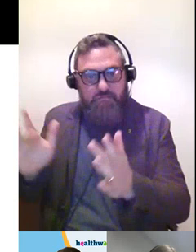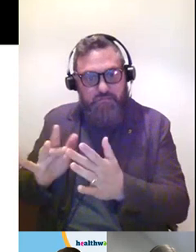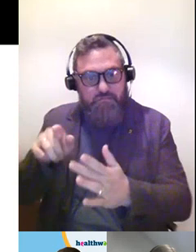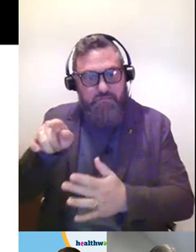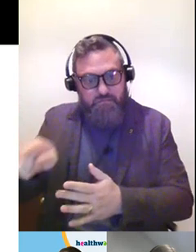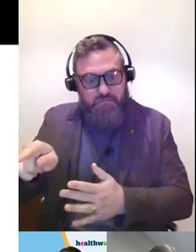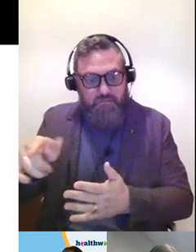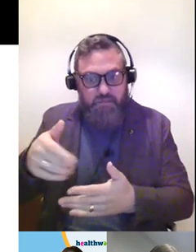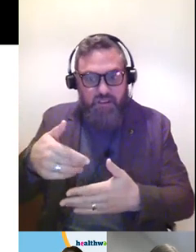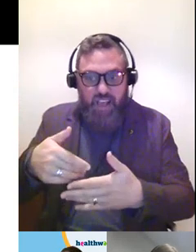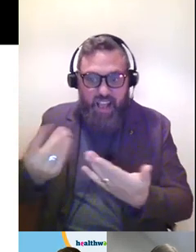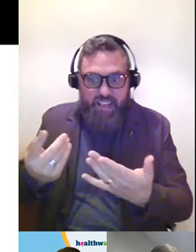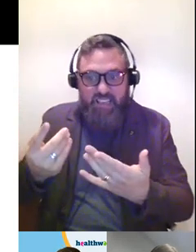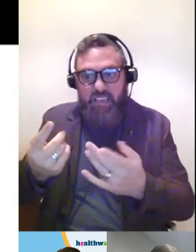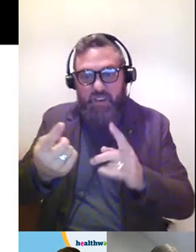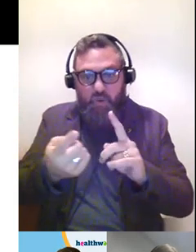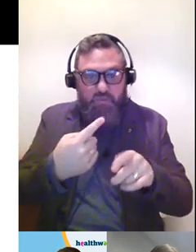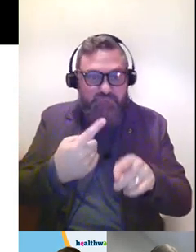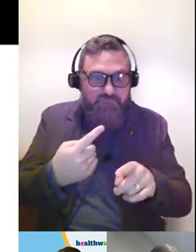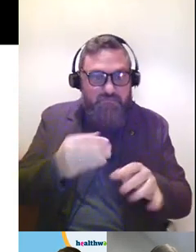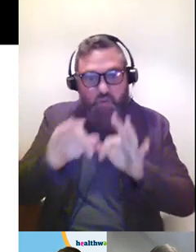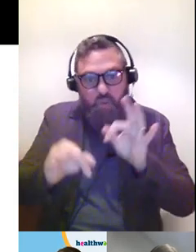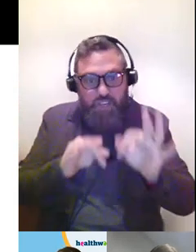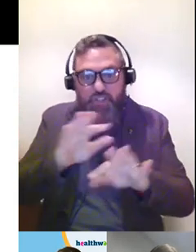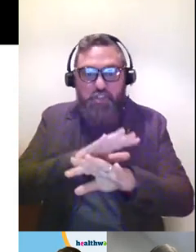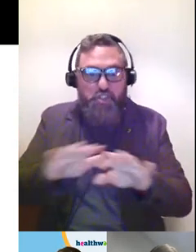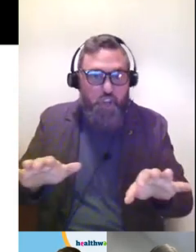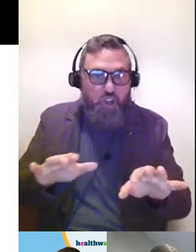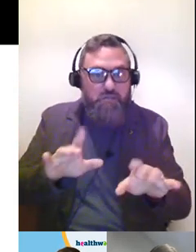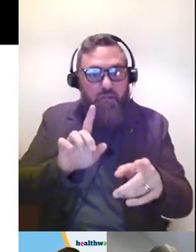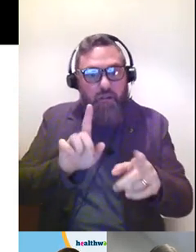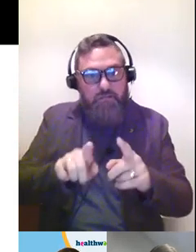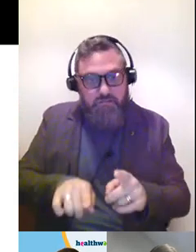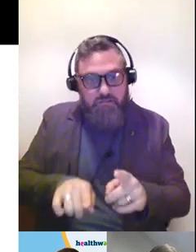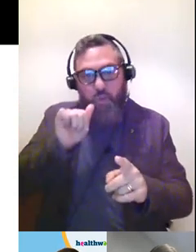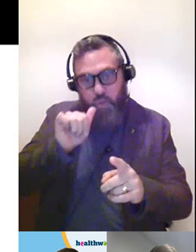and we'll pick up any unanswered questions in the Q&As.